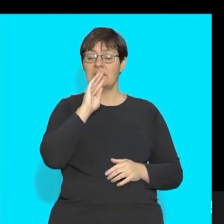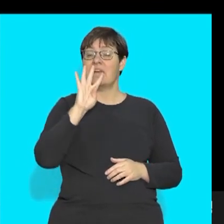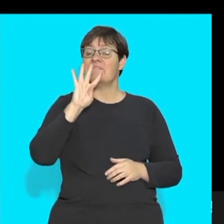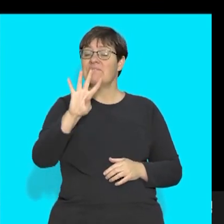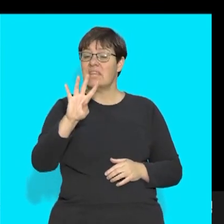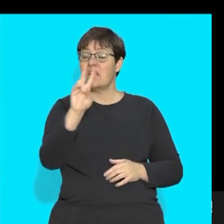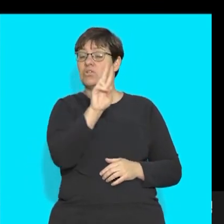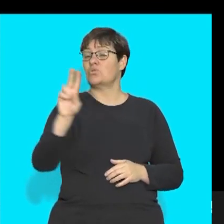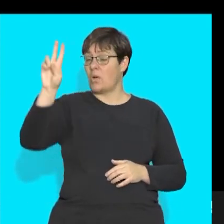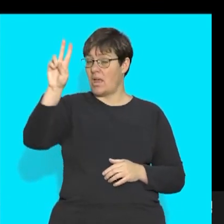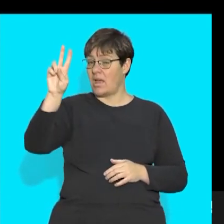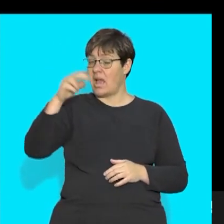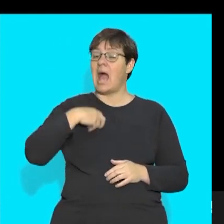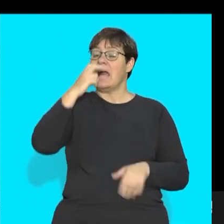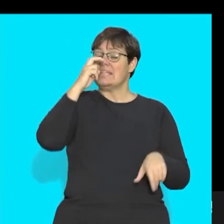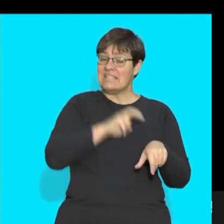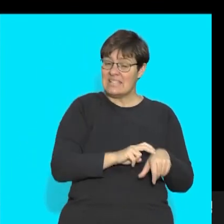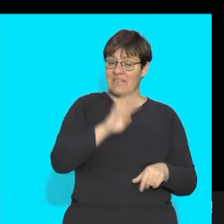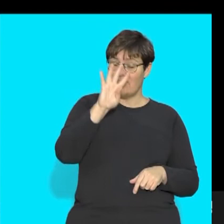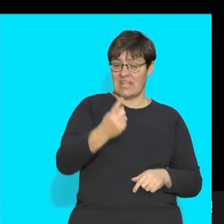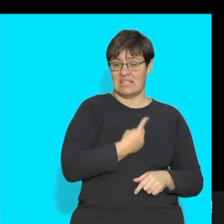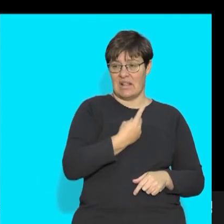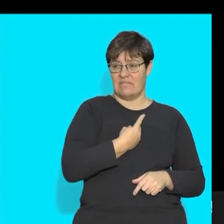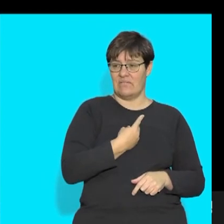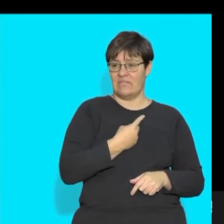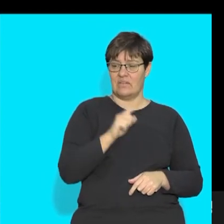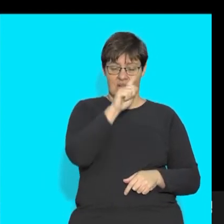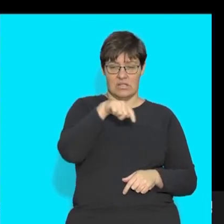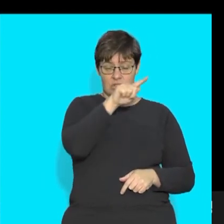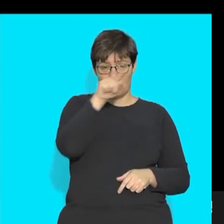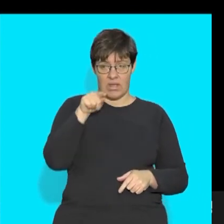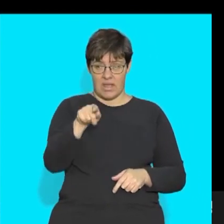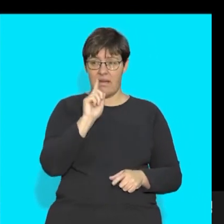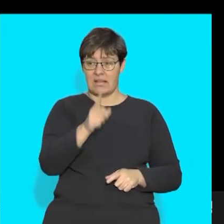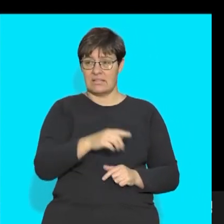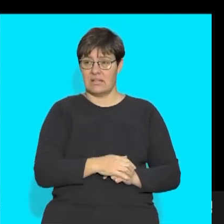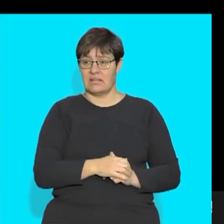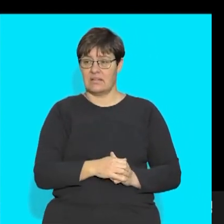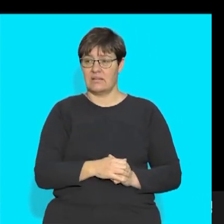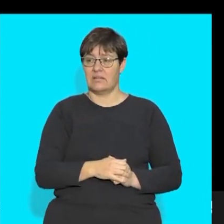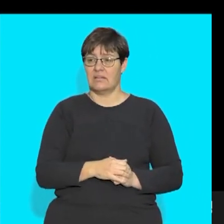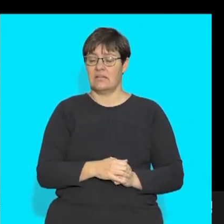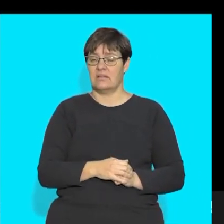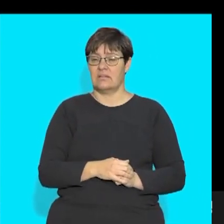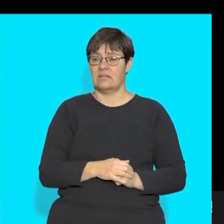that's V squared. I need V on its own, so I'm going to square root that answer.